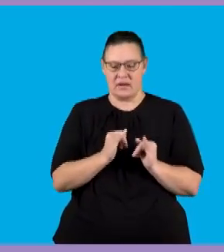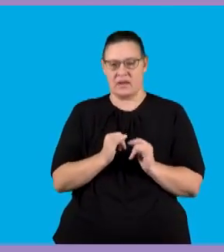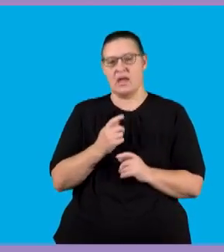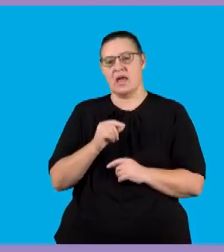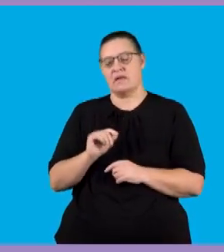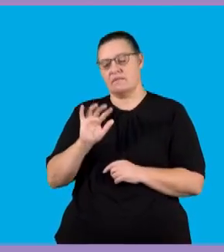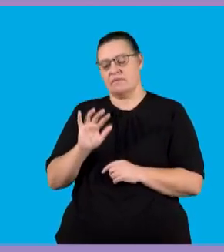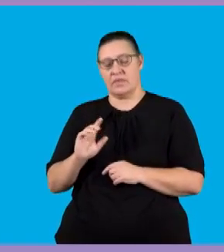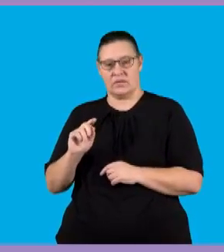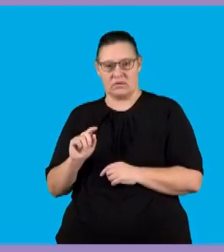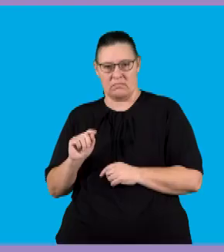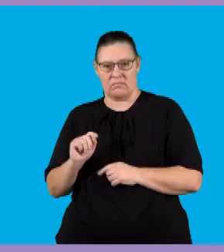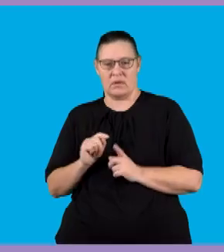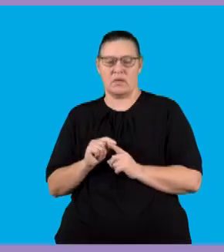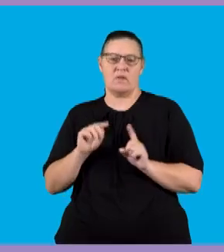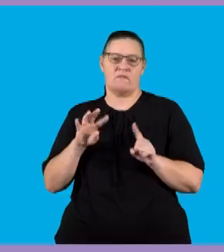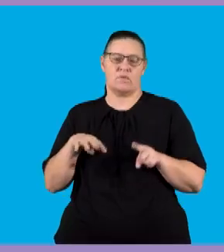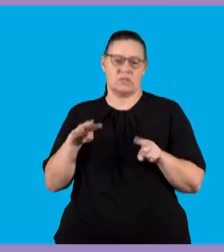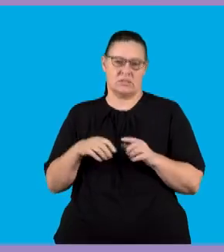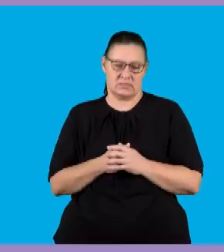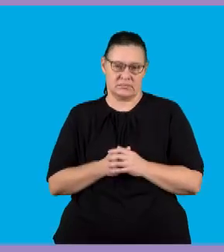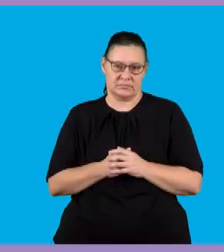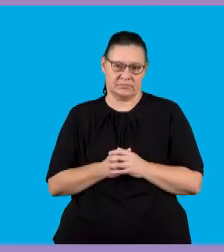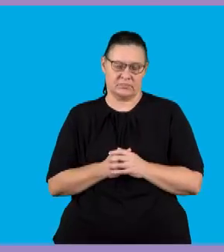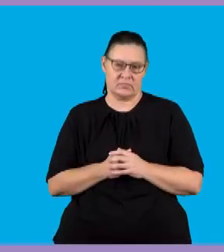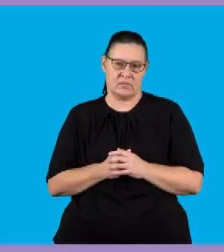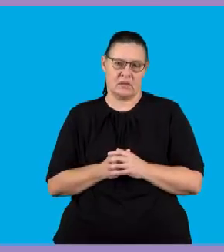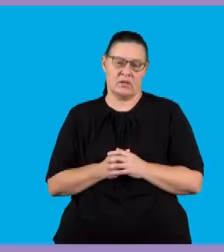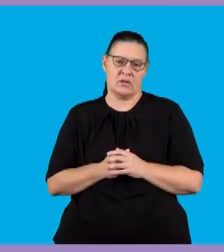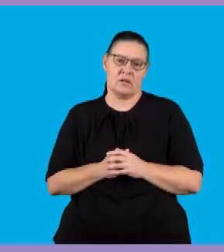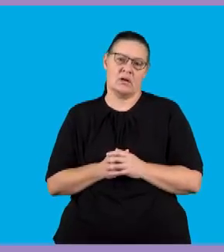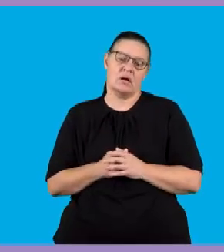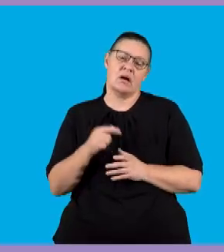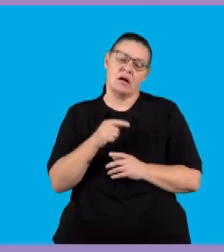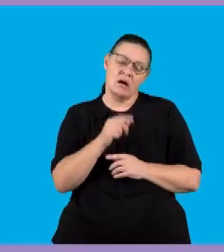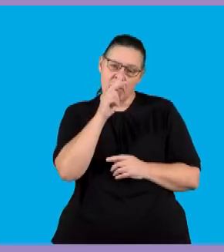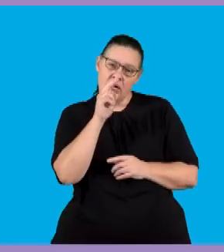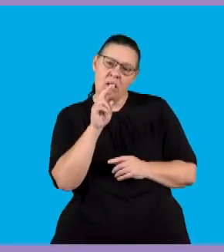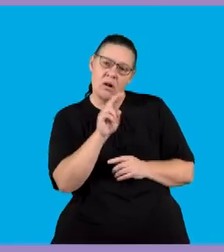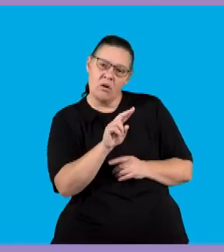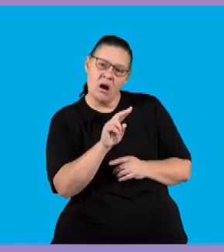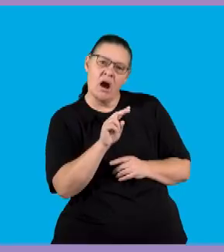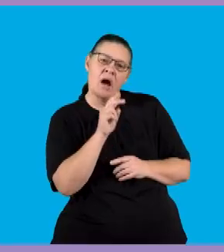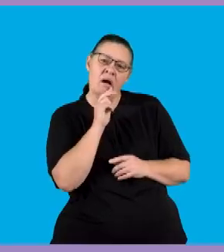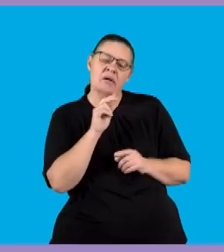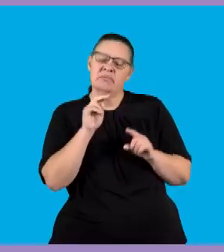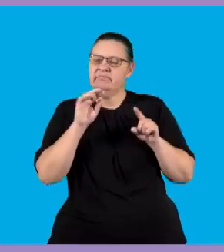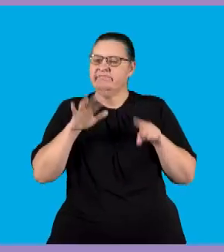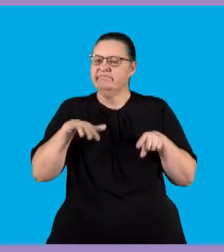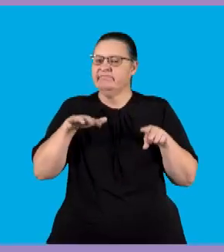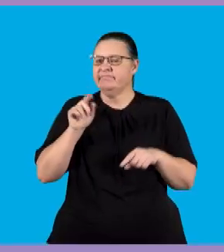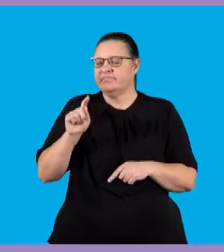is 11, and the fifth term, which is 14. Now here we are looking for